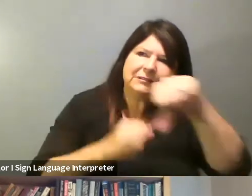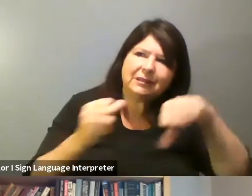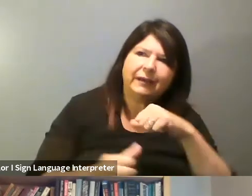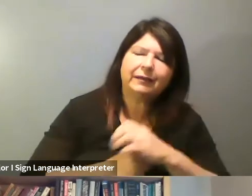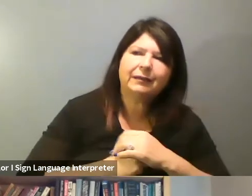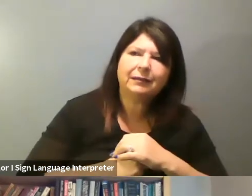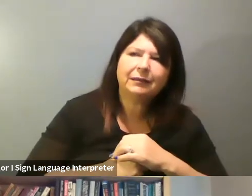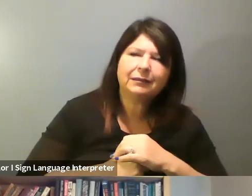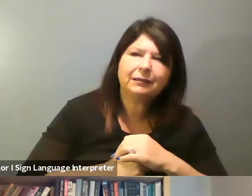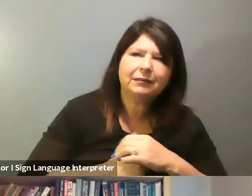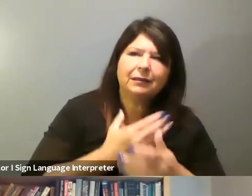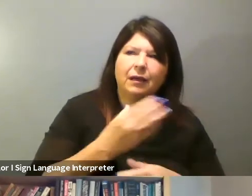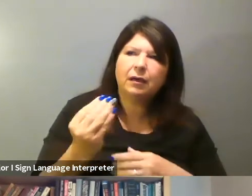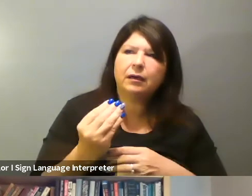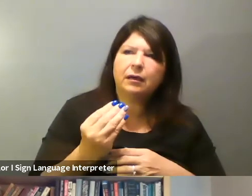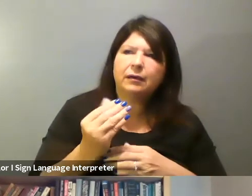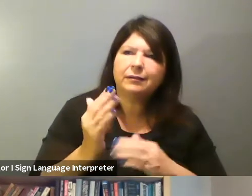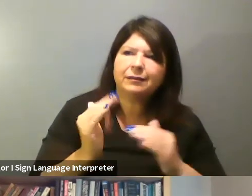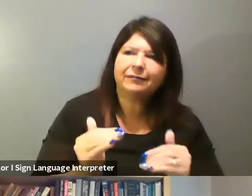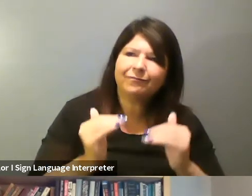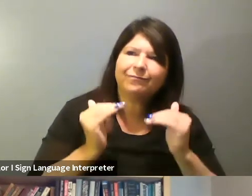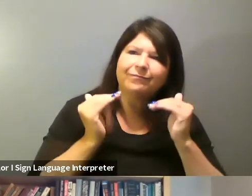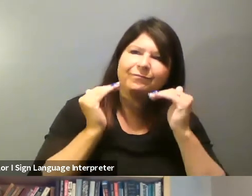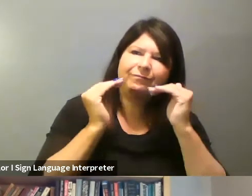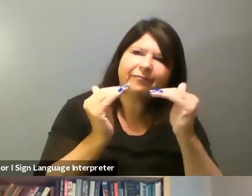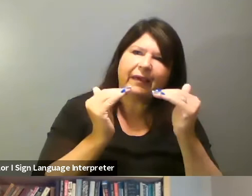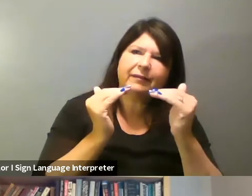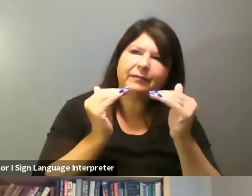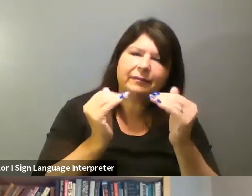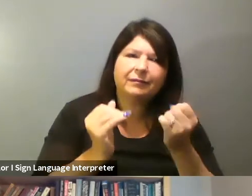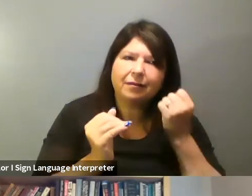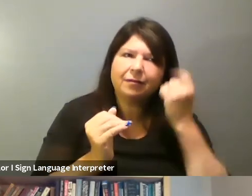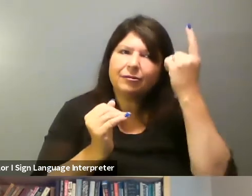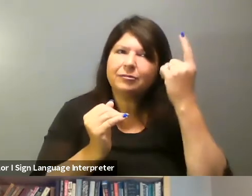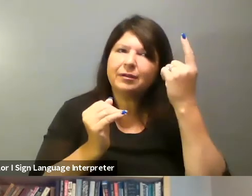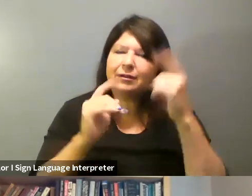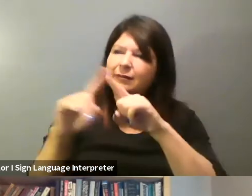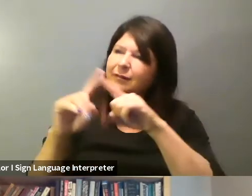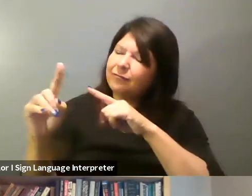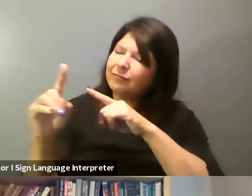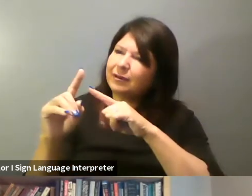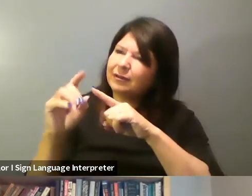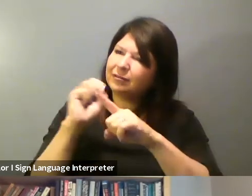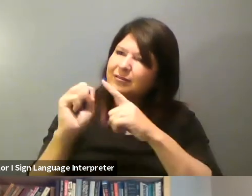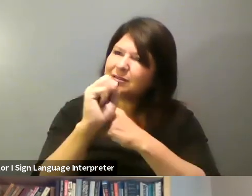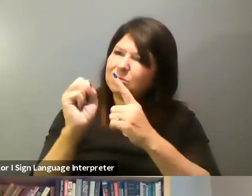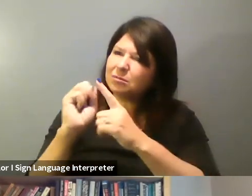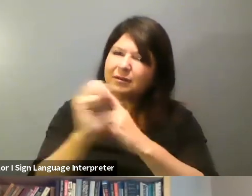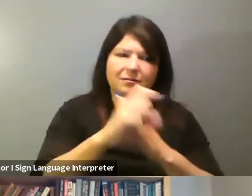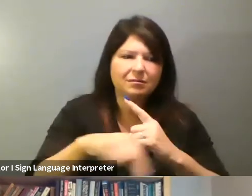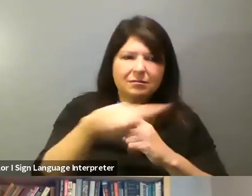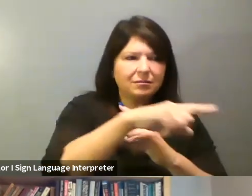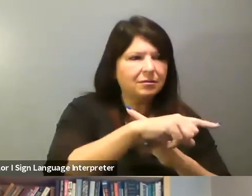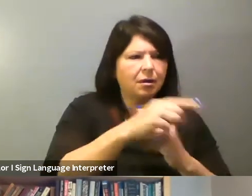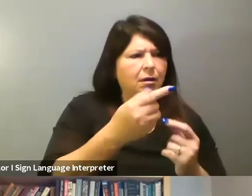make an advance on understanding what the conditions are and what you can do. What things can you